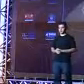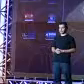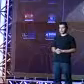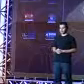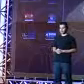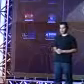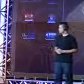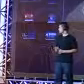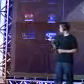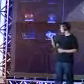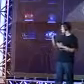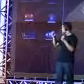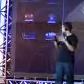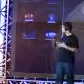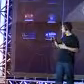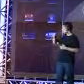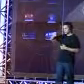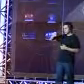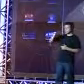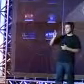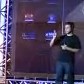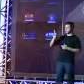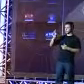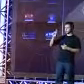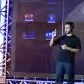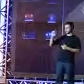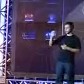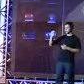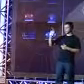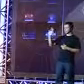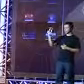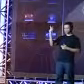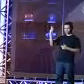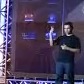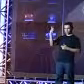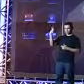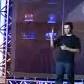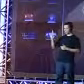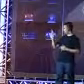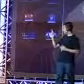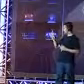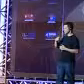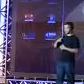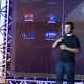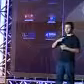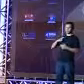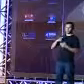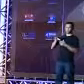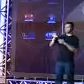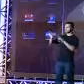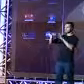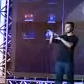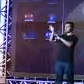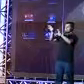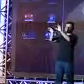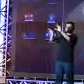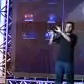Includes Sky Latin America, digital satellite services, Allentown and Fox,